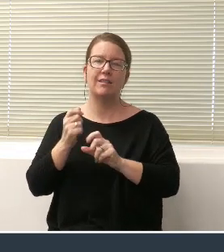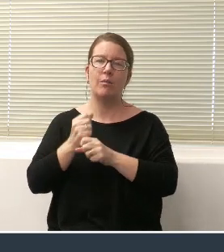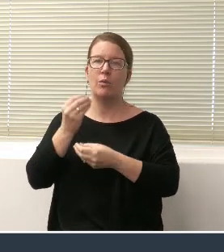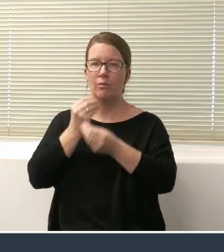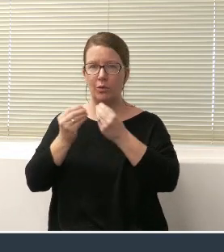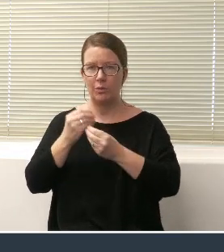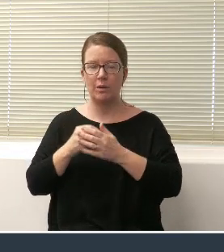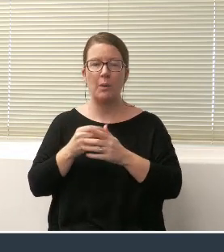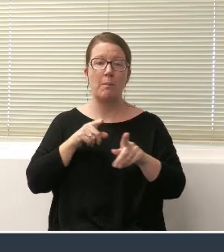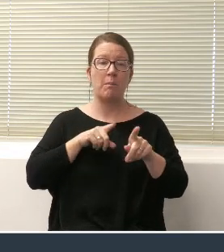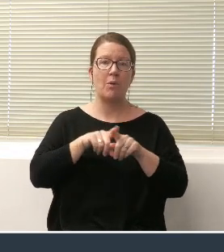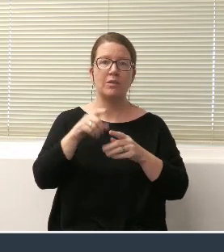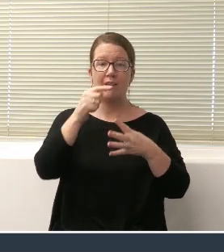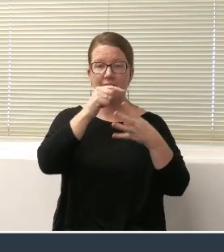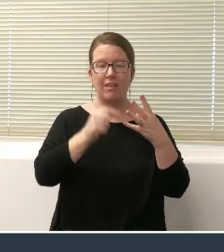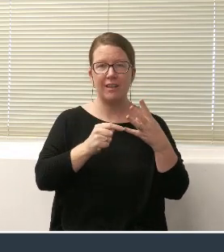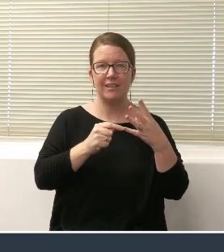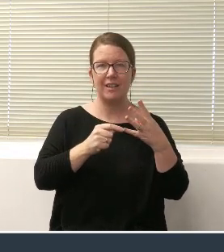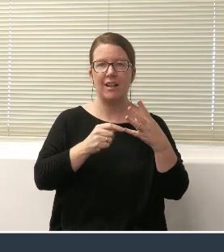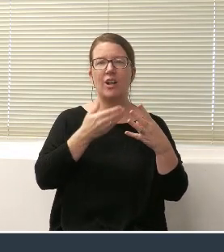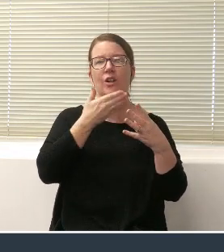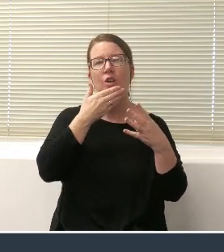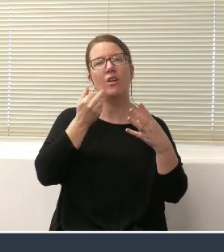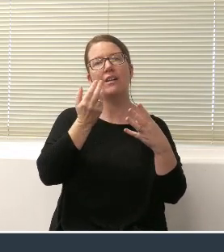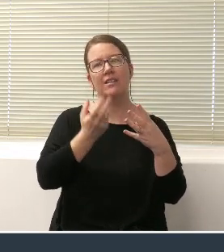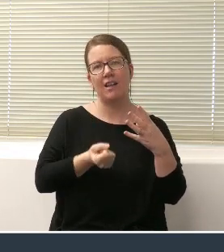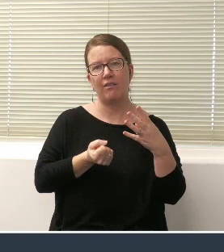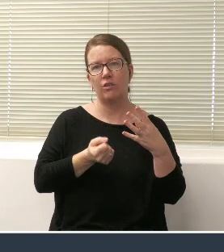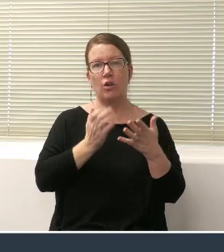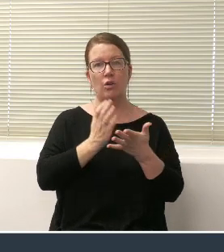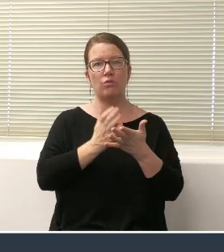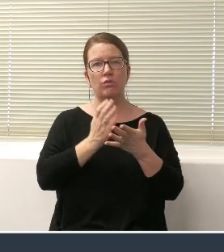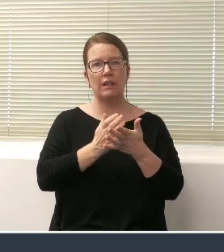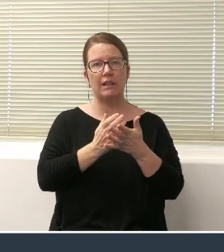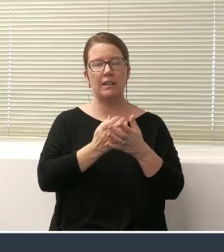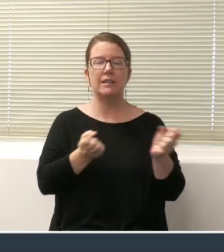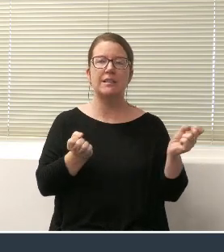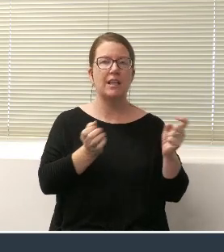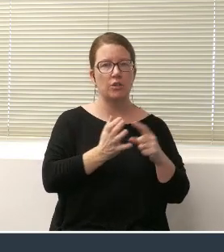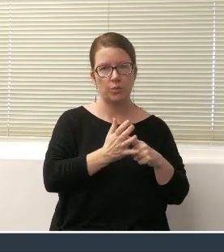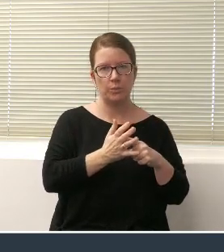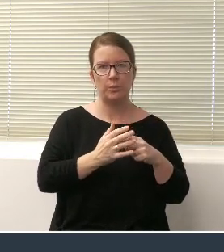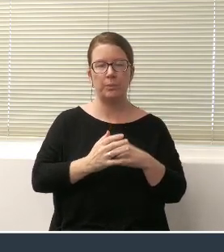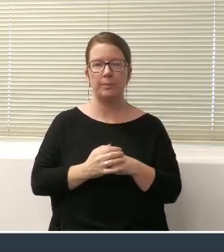that are nice to haves rather than food on the table.